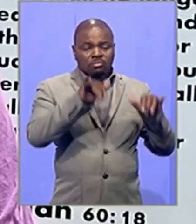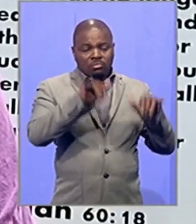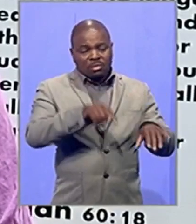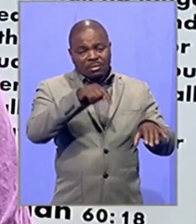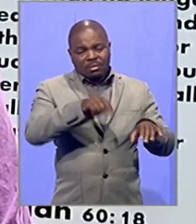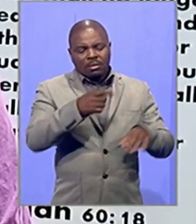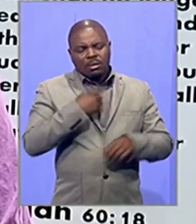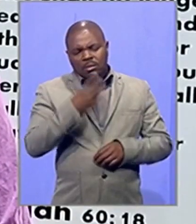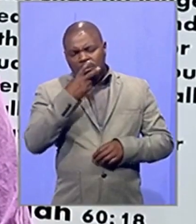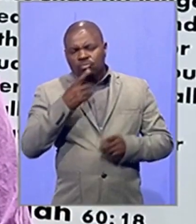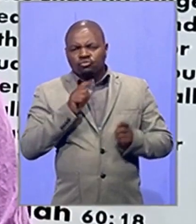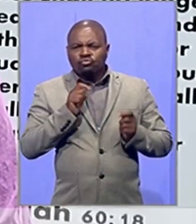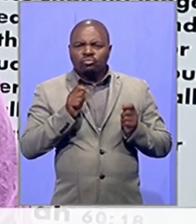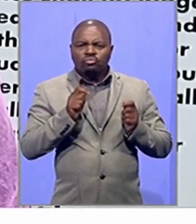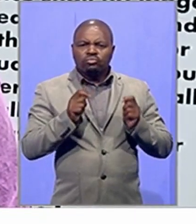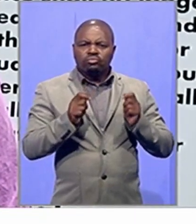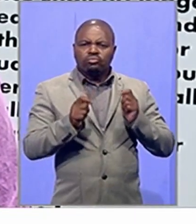seeing changes,